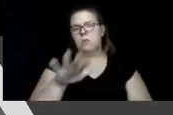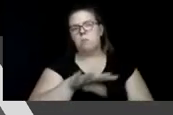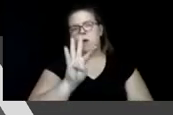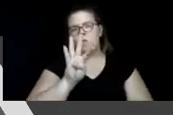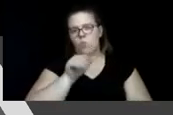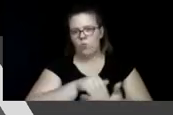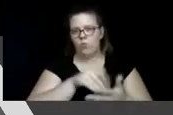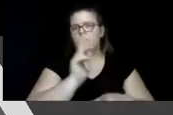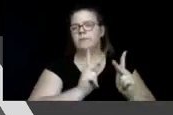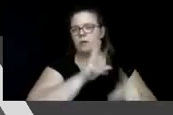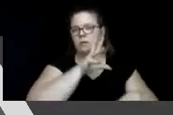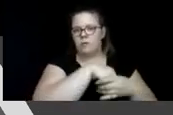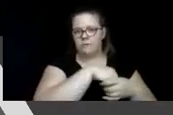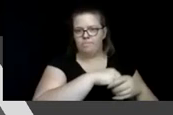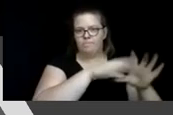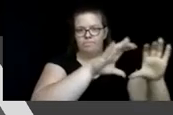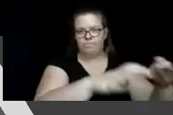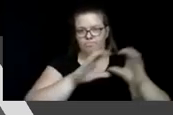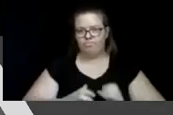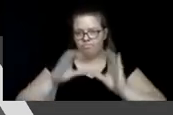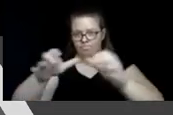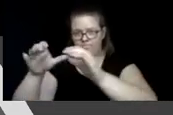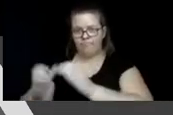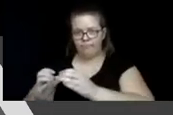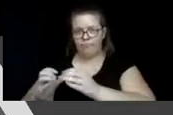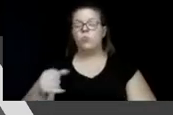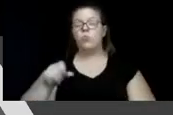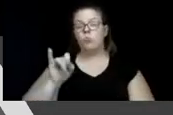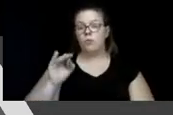people. And if there's 3 doctors,